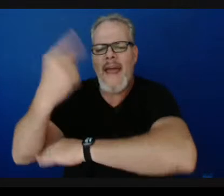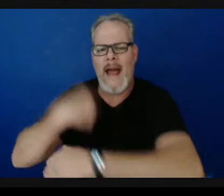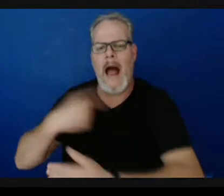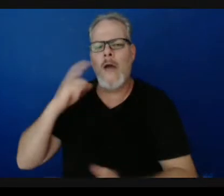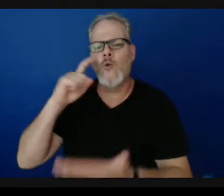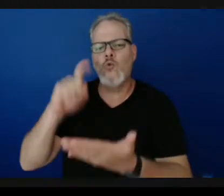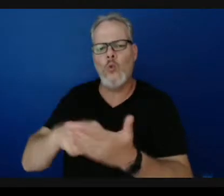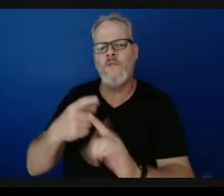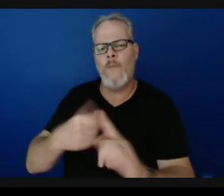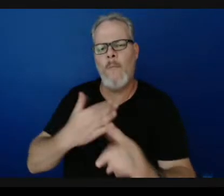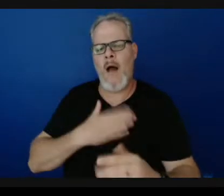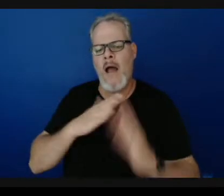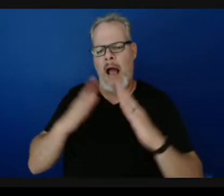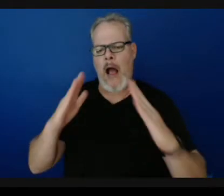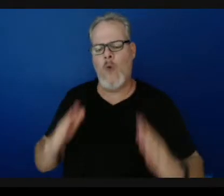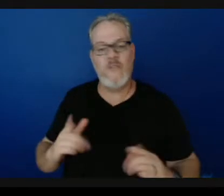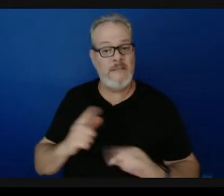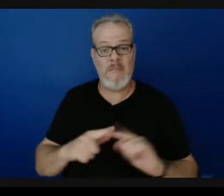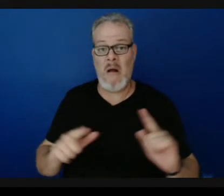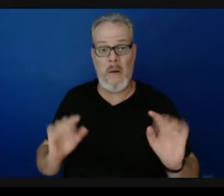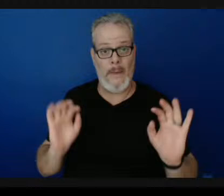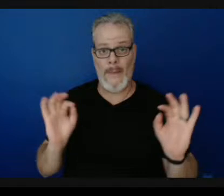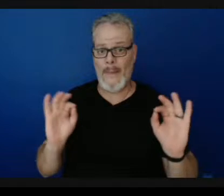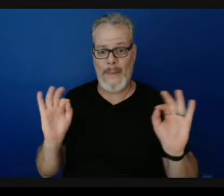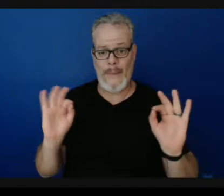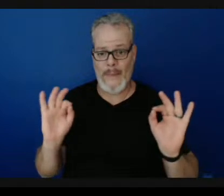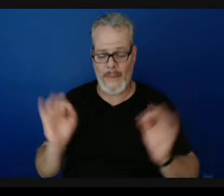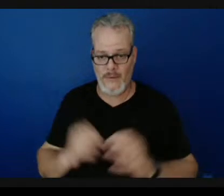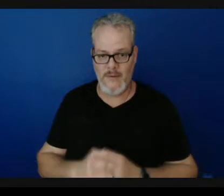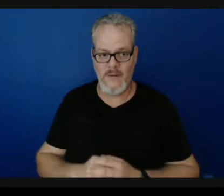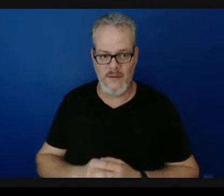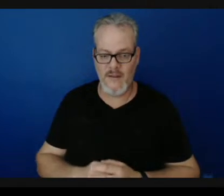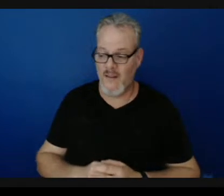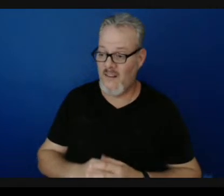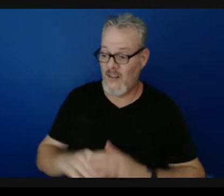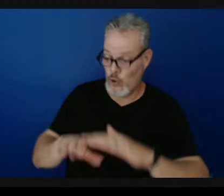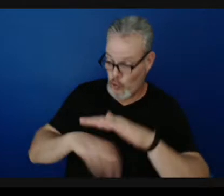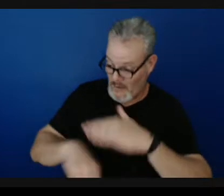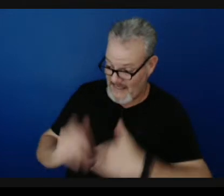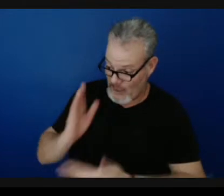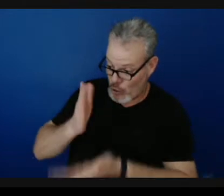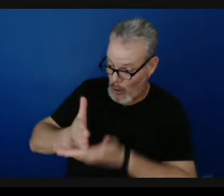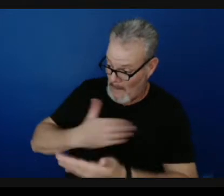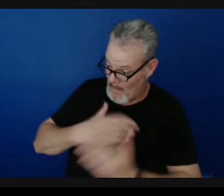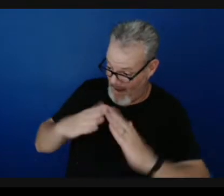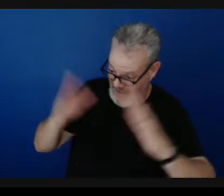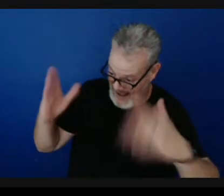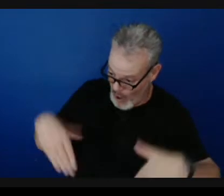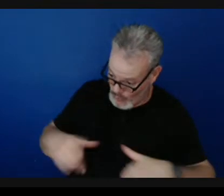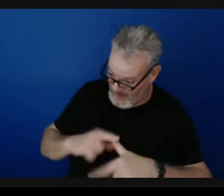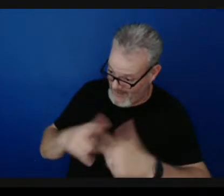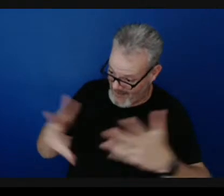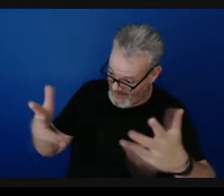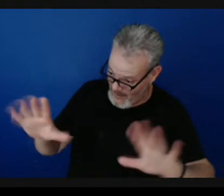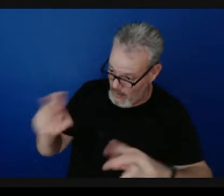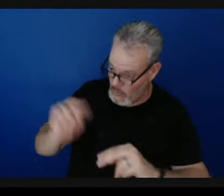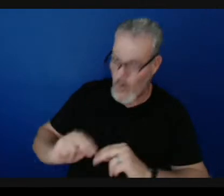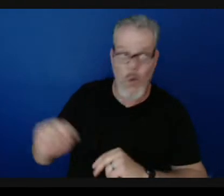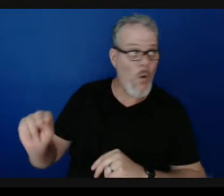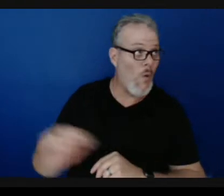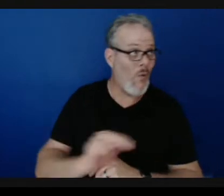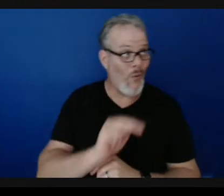were spared by most of it in the lower part of Lower Puna. So basically just stopped at my house and Yeah. hung a north hand